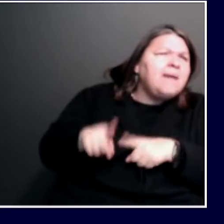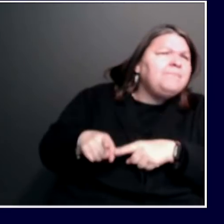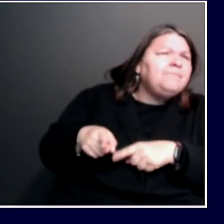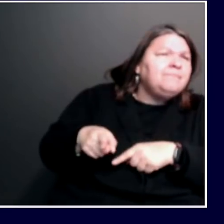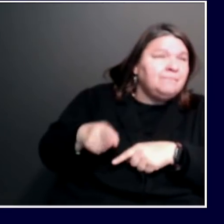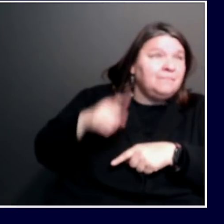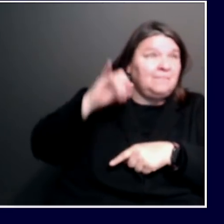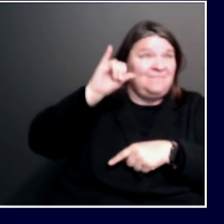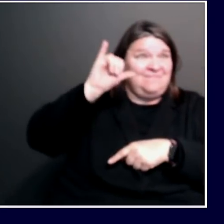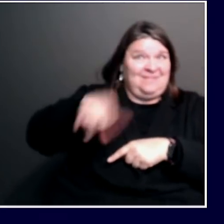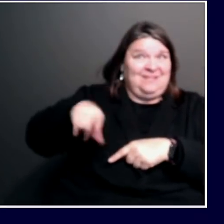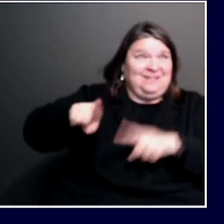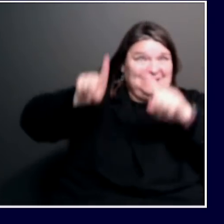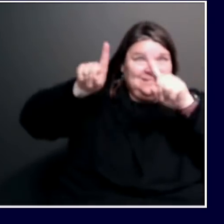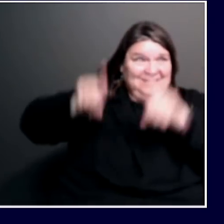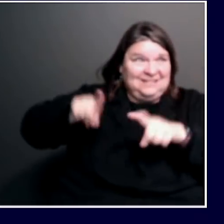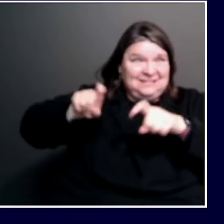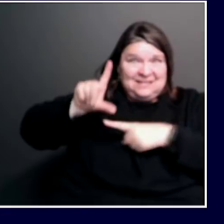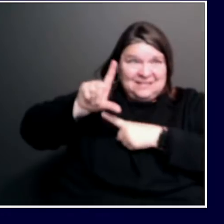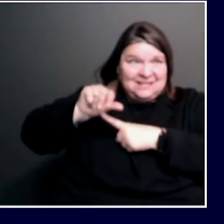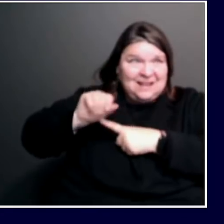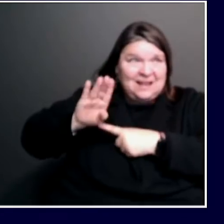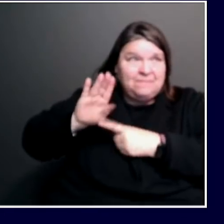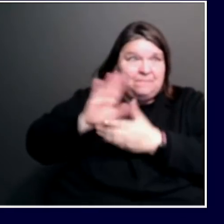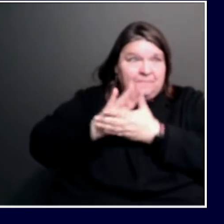cases that we're not investigating.